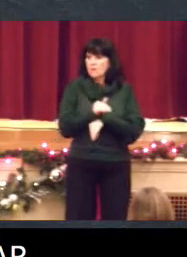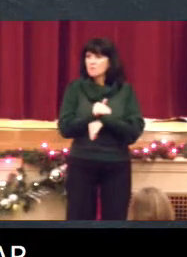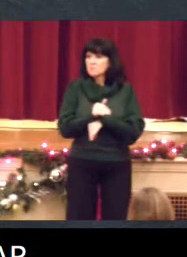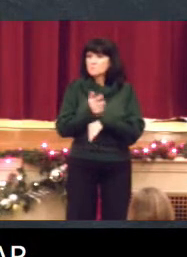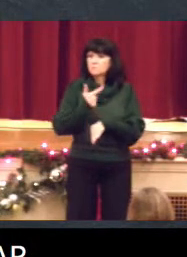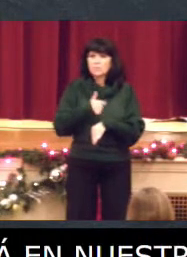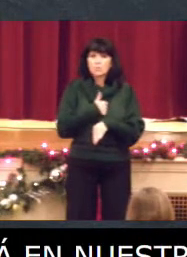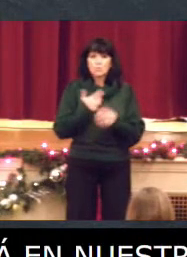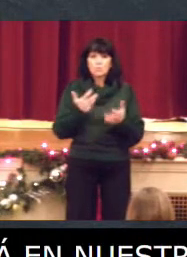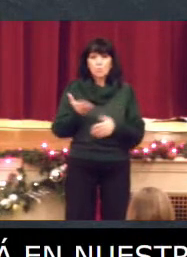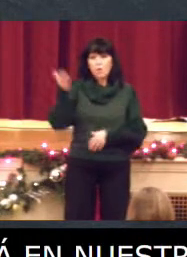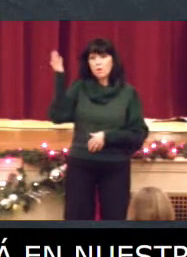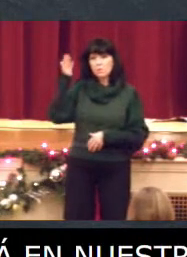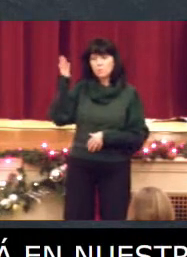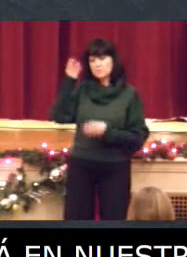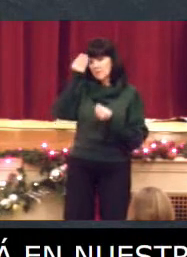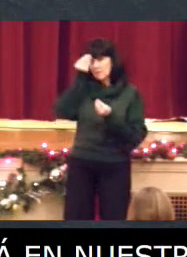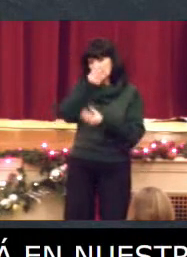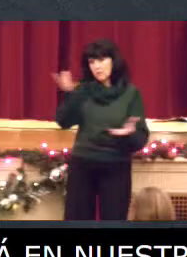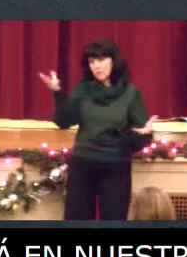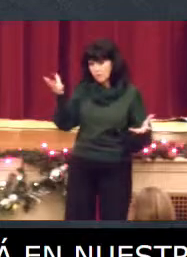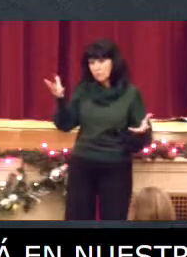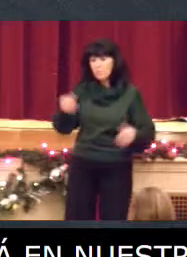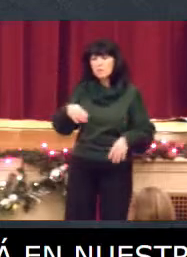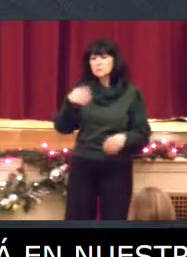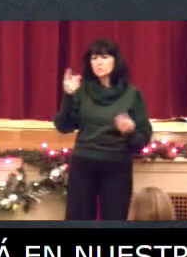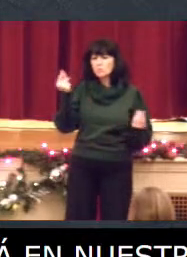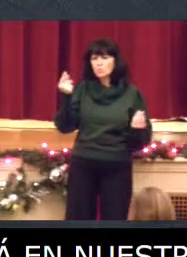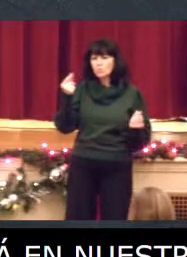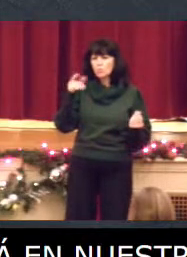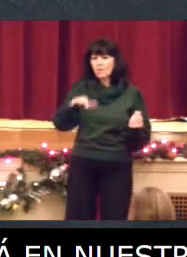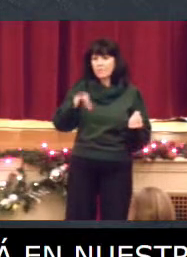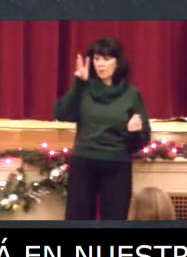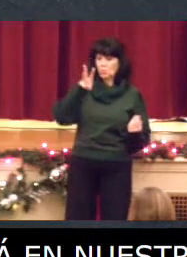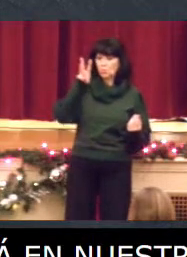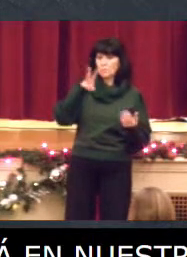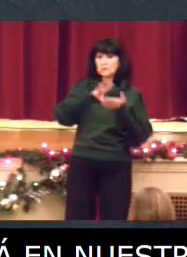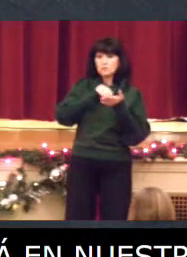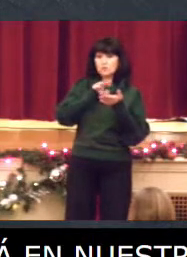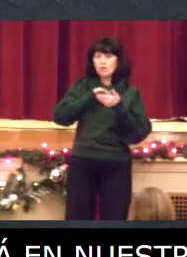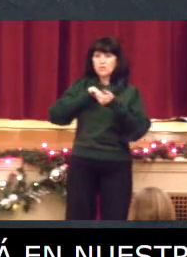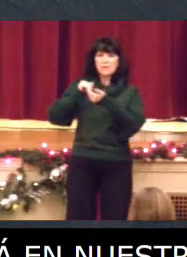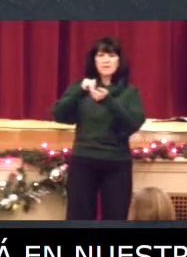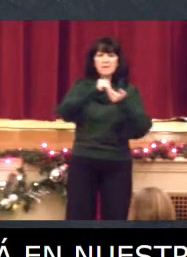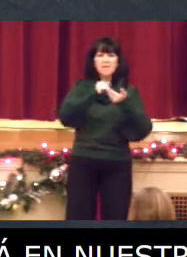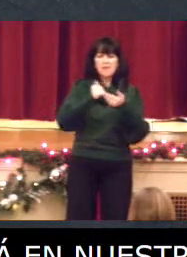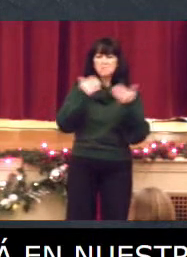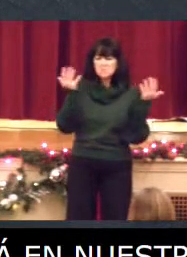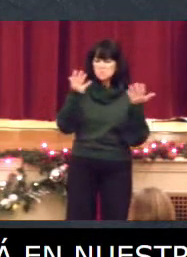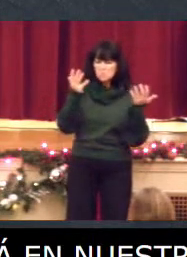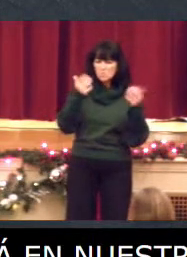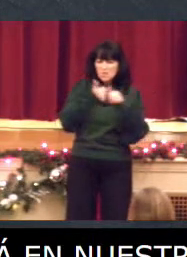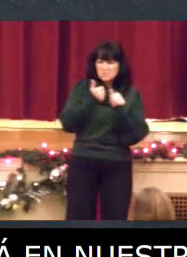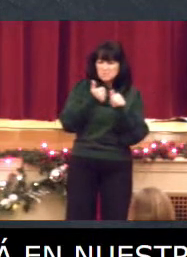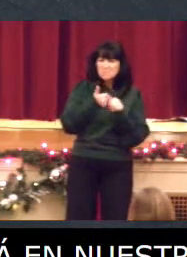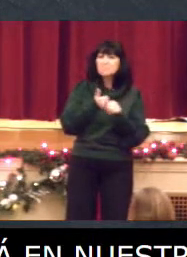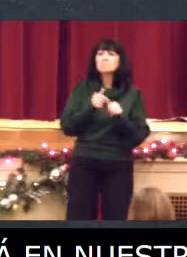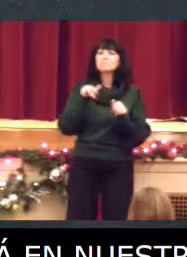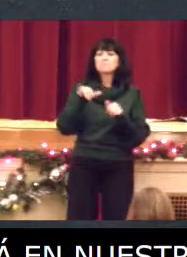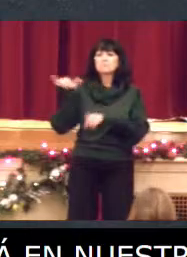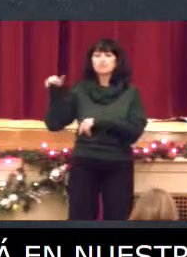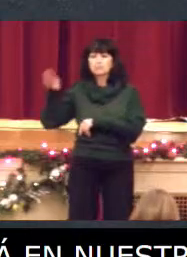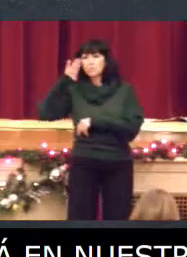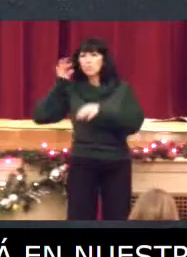first to present the information about what the Wilmington Learning Collaborative is, and Jim will explain all that, and then take